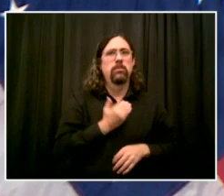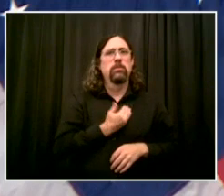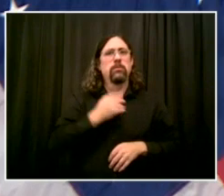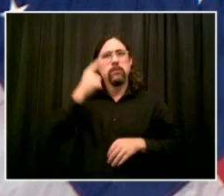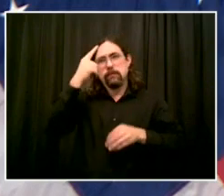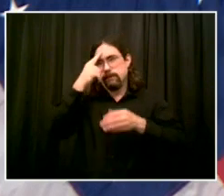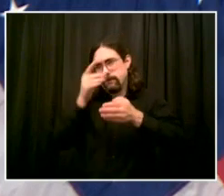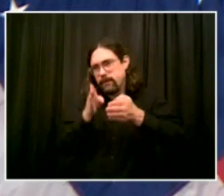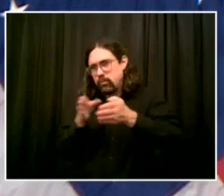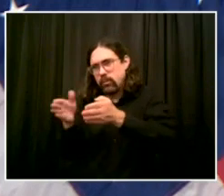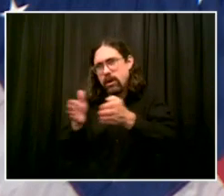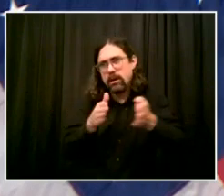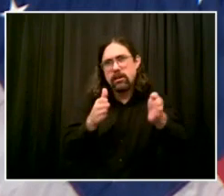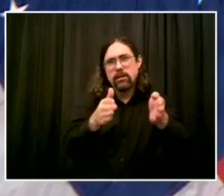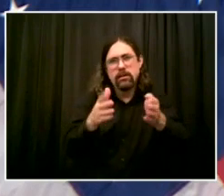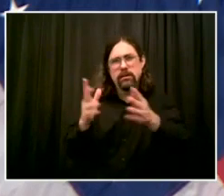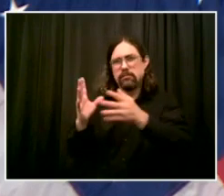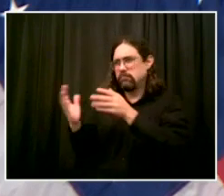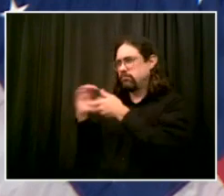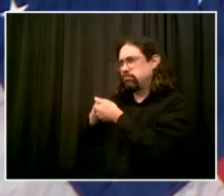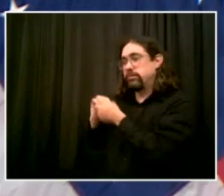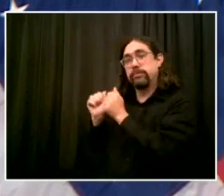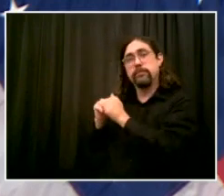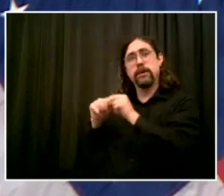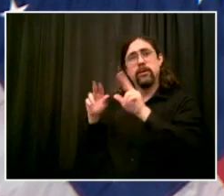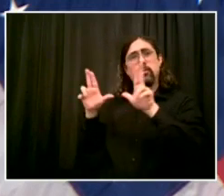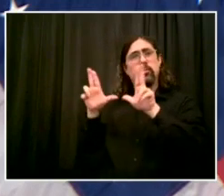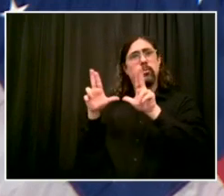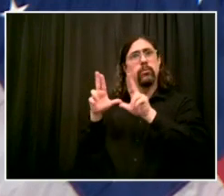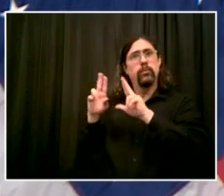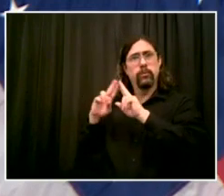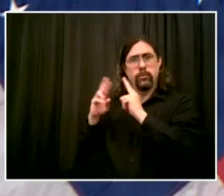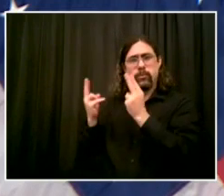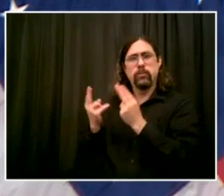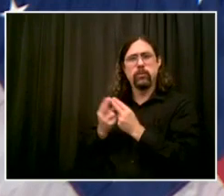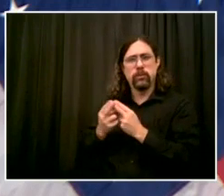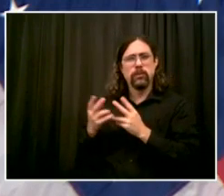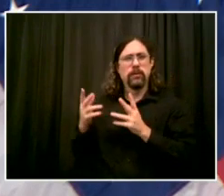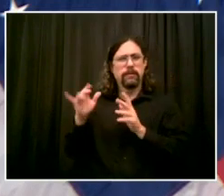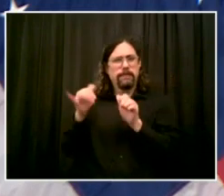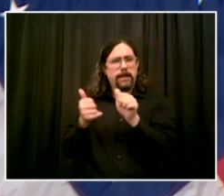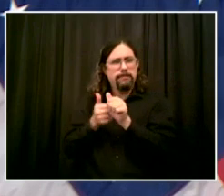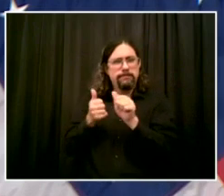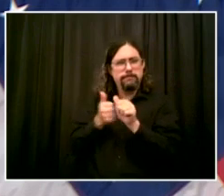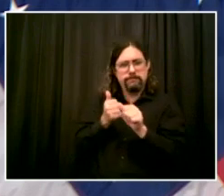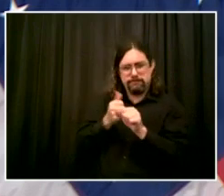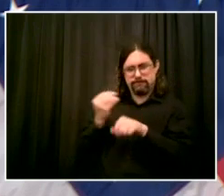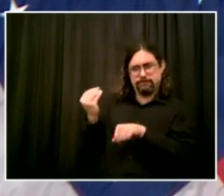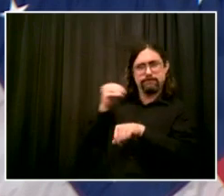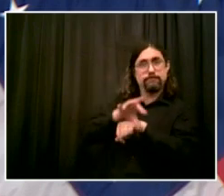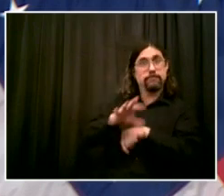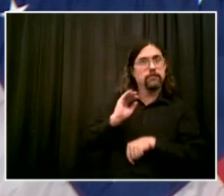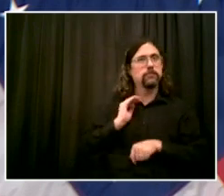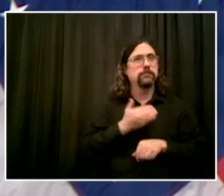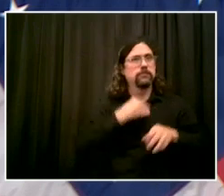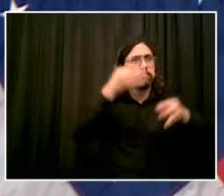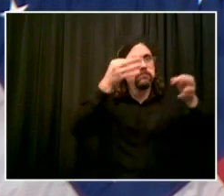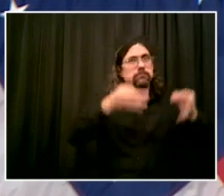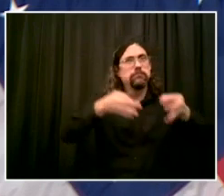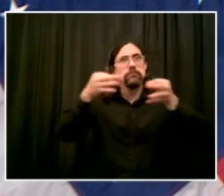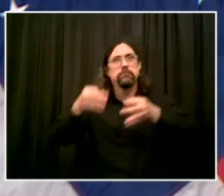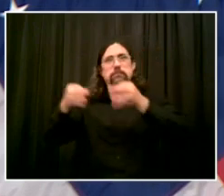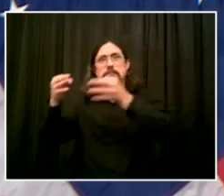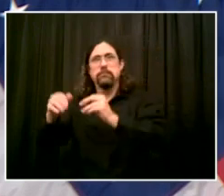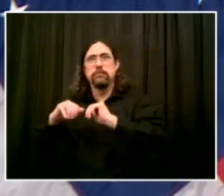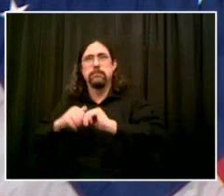things are connected here. We, just in the last year and a half, we have about 2,000 open gun cases. Half of them